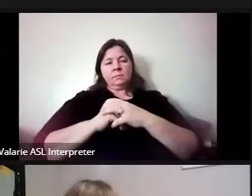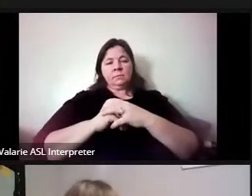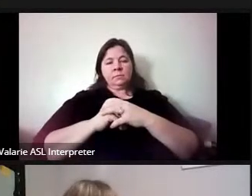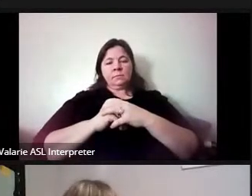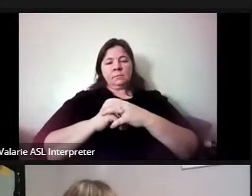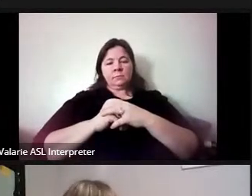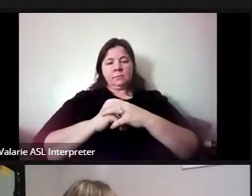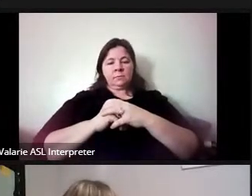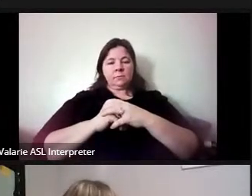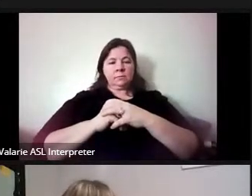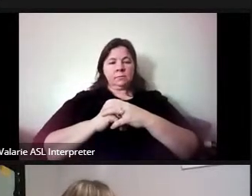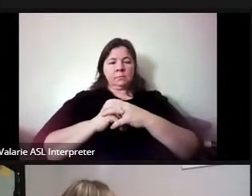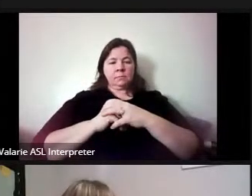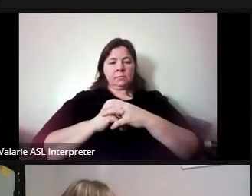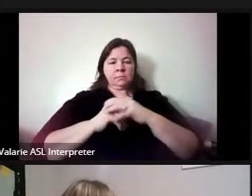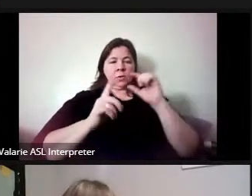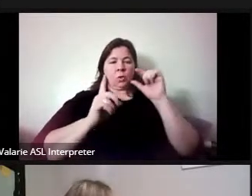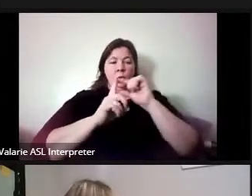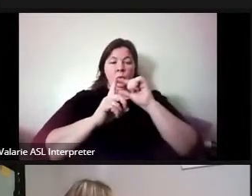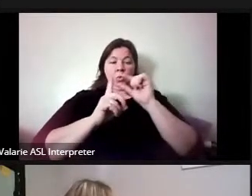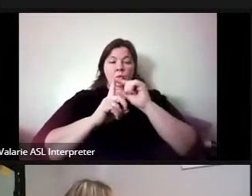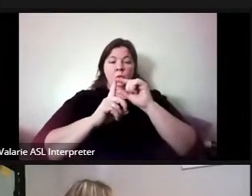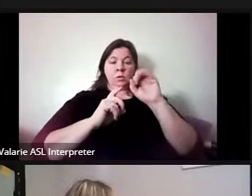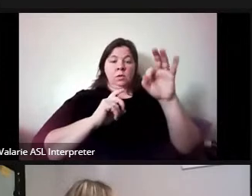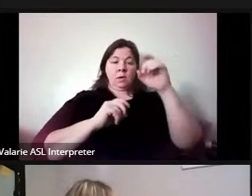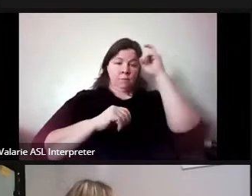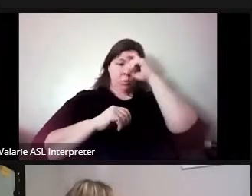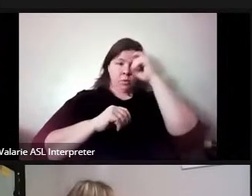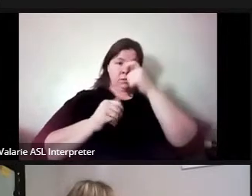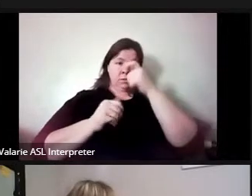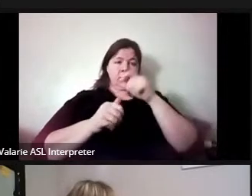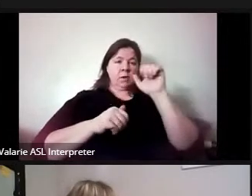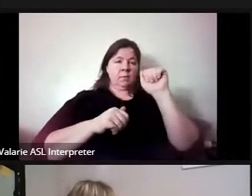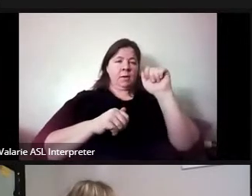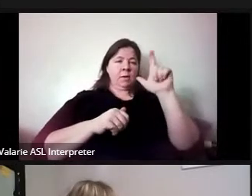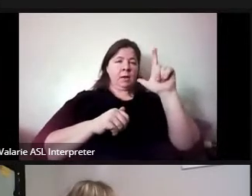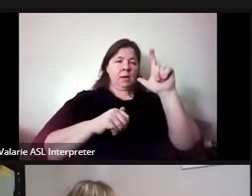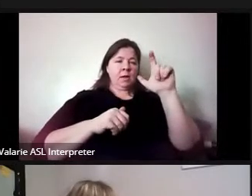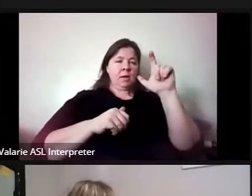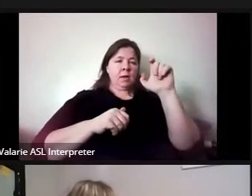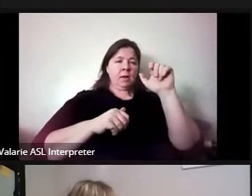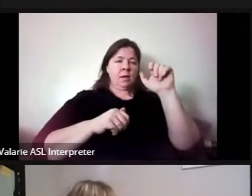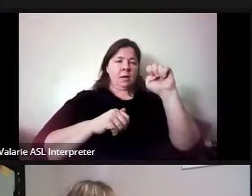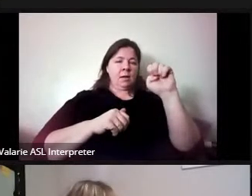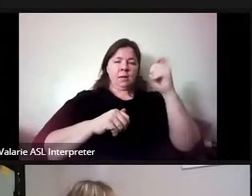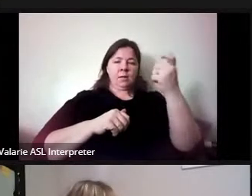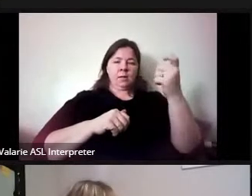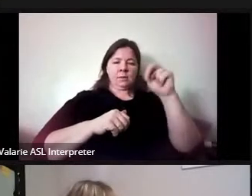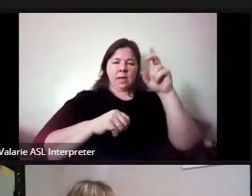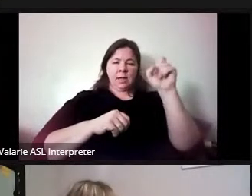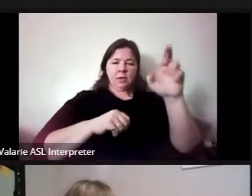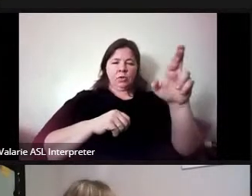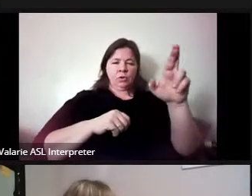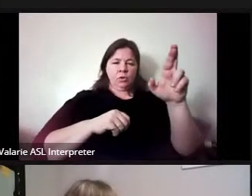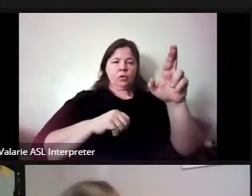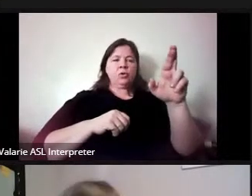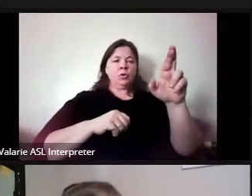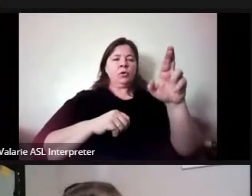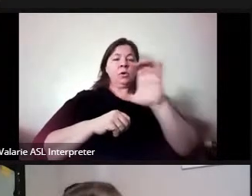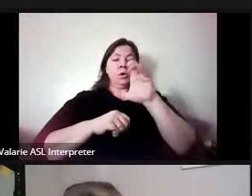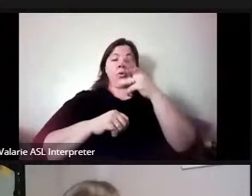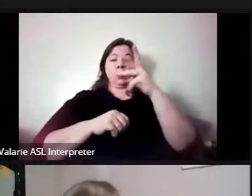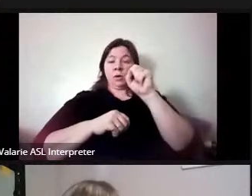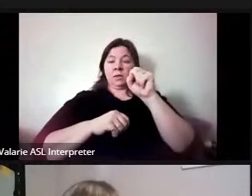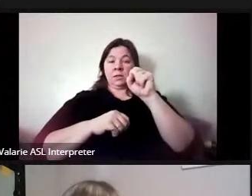Absolutely. Words of wisdom there from Alexander, guys. You have to listen. I see Roy has just said he's definitely going to become